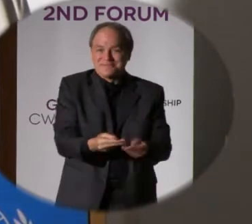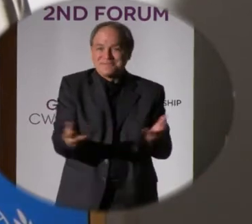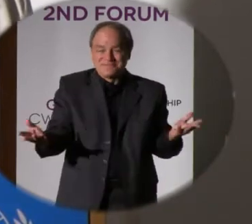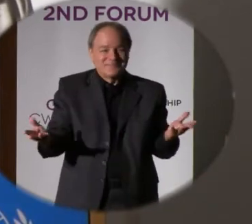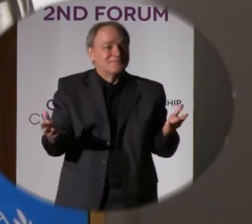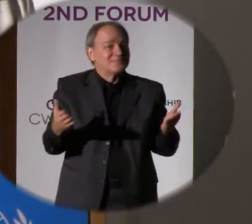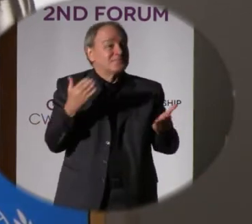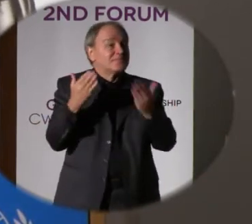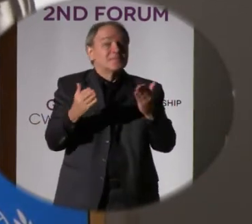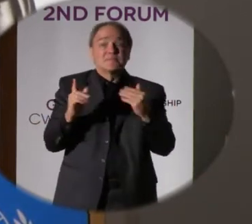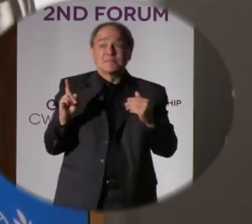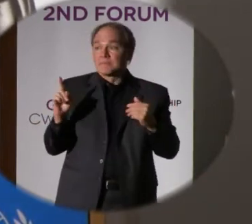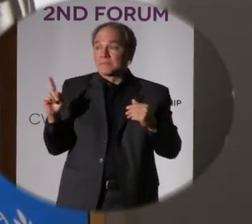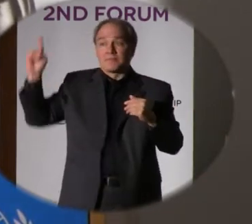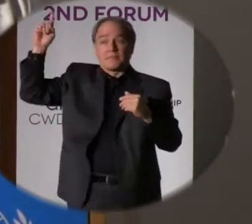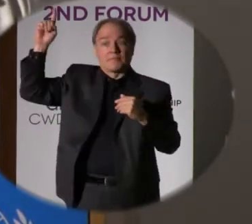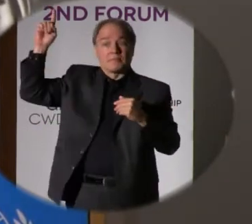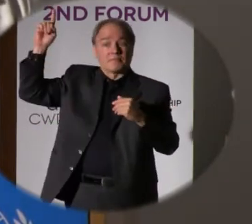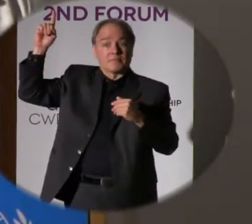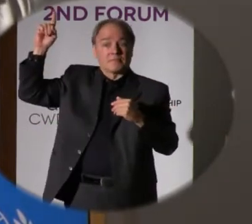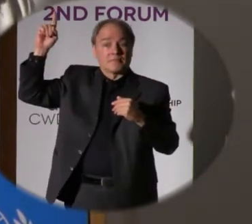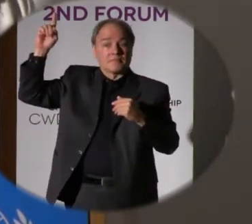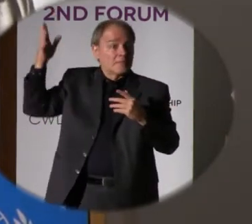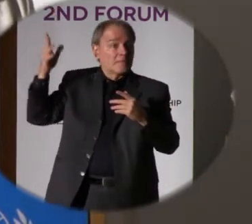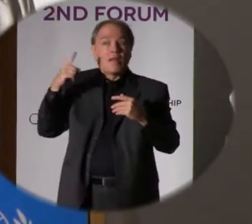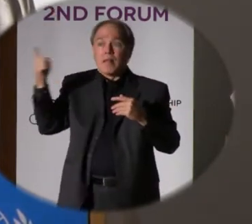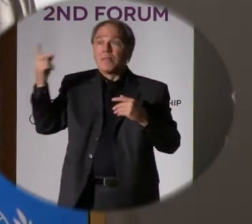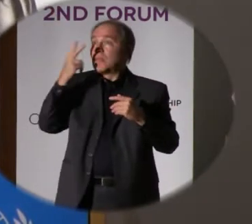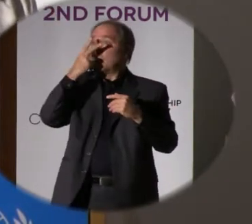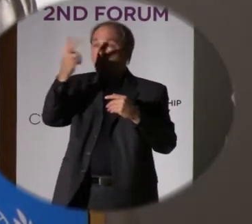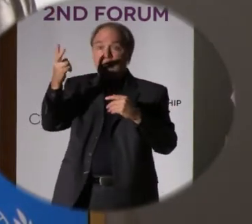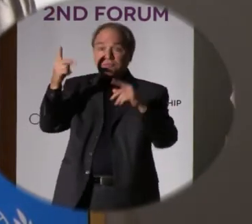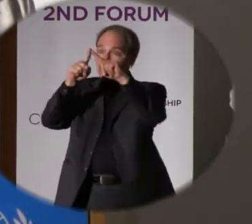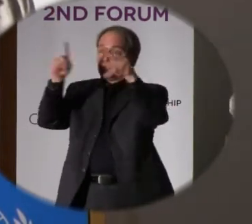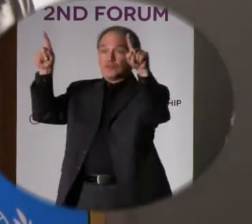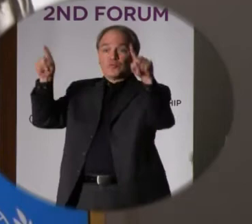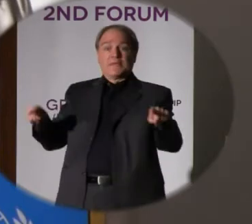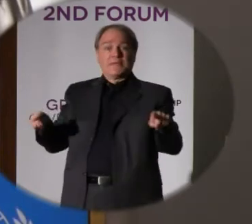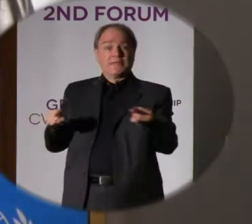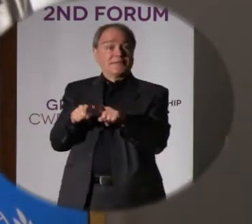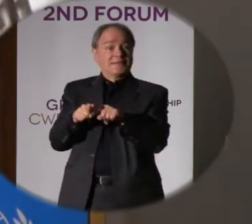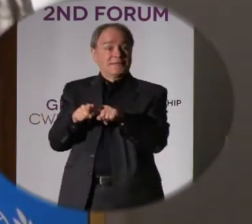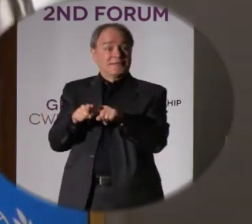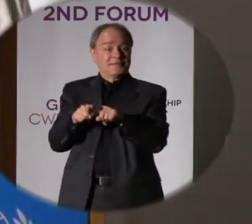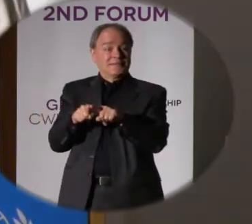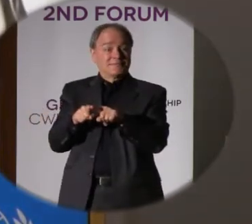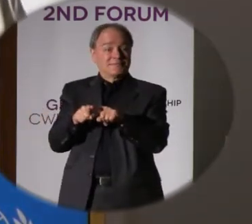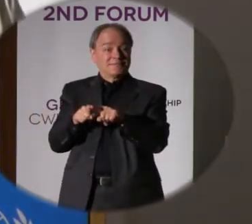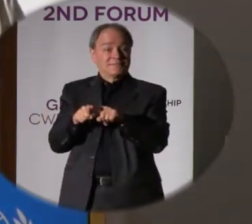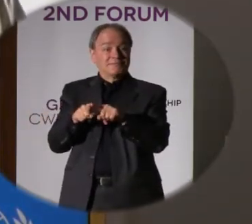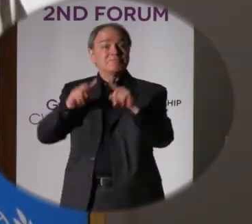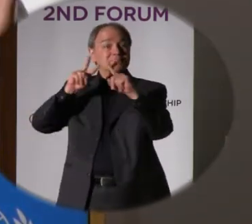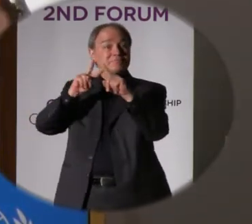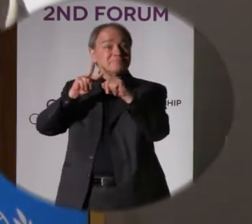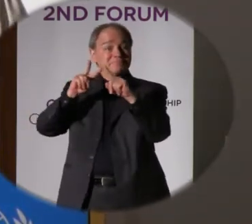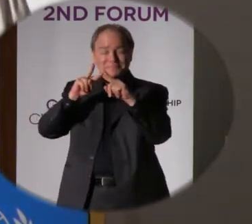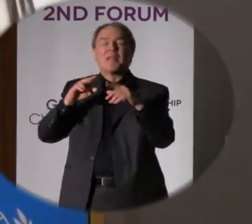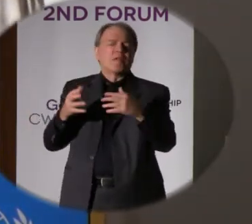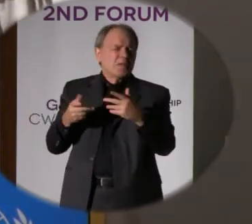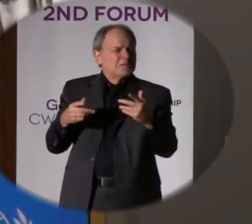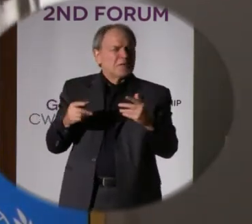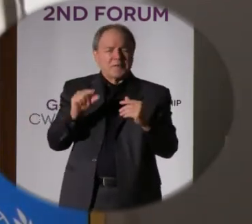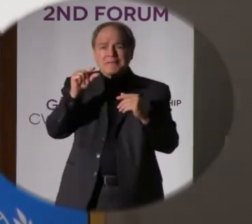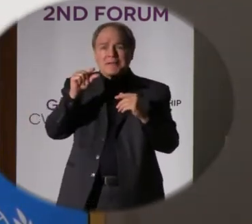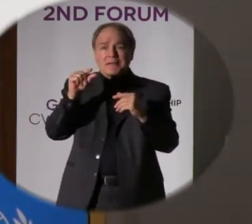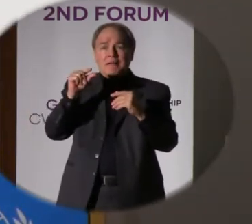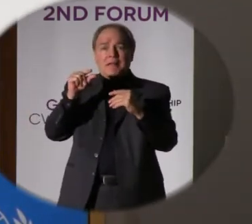because everything is being live streamed up there, but it will be a little bit of a delay. So bear with